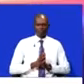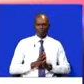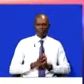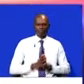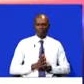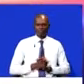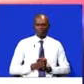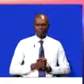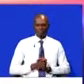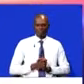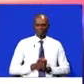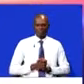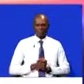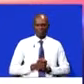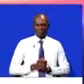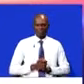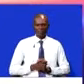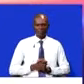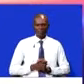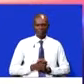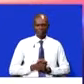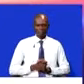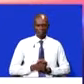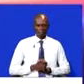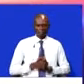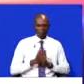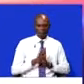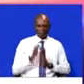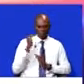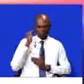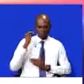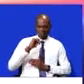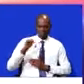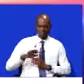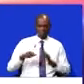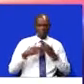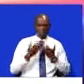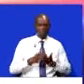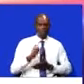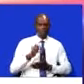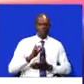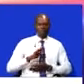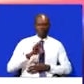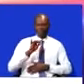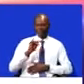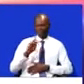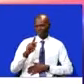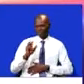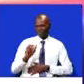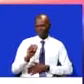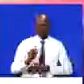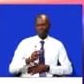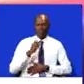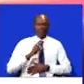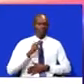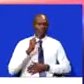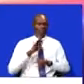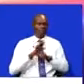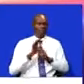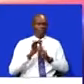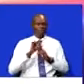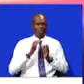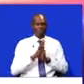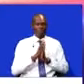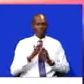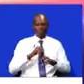Kwa e kaunti ma Homabay twagweng'we chwadhi nyake kaunti ma Siaya kama Steve Biko lero no mathoth ka otenre kod chenro ma piny